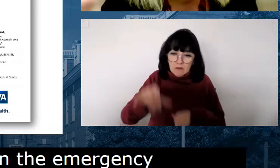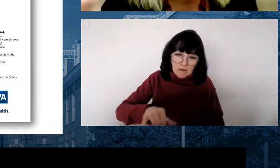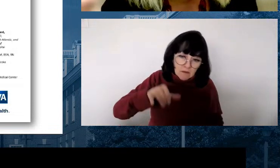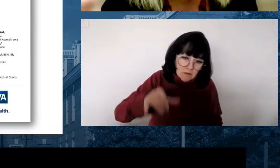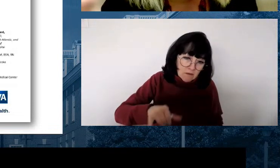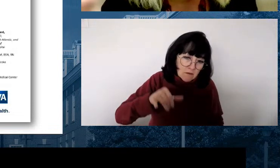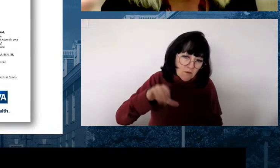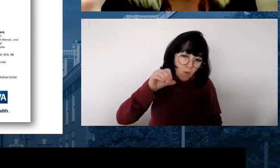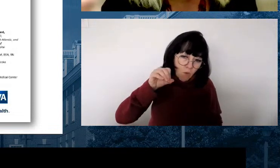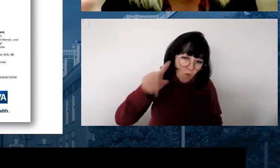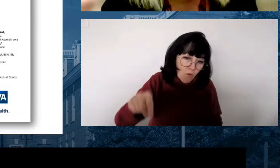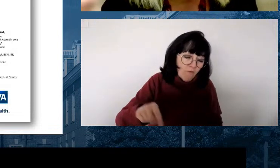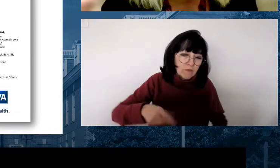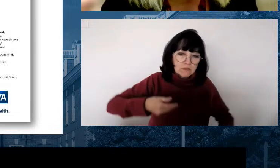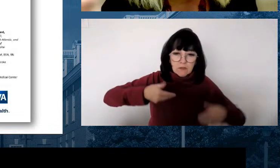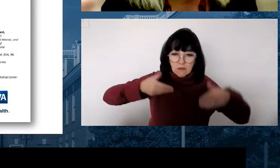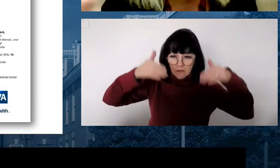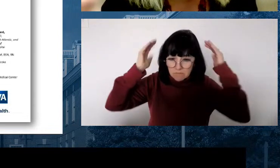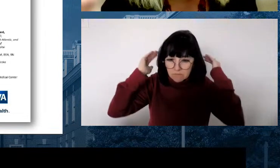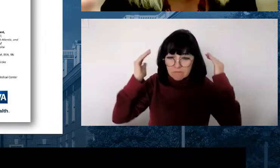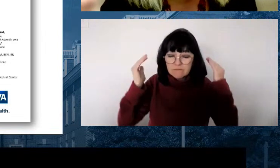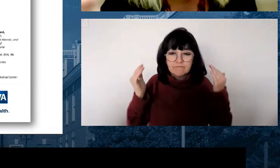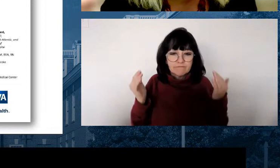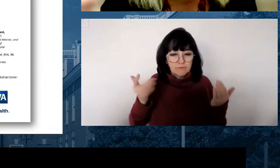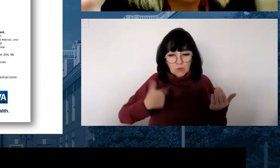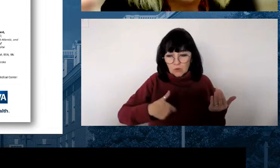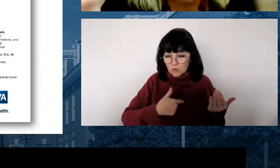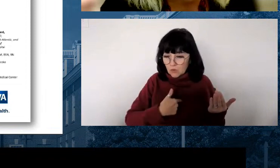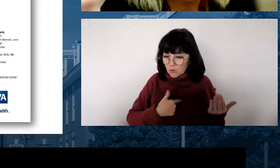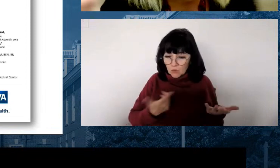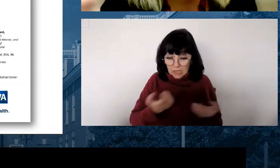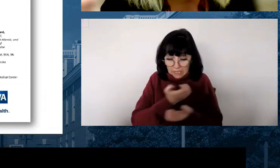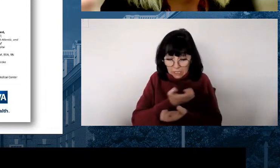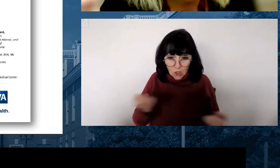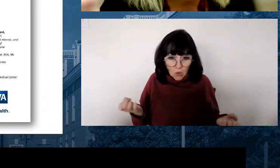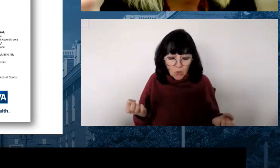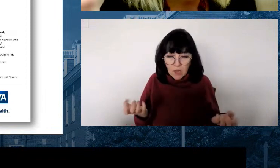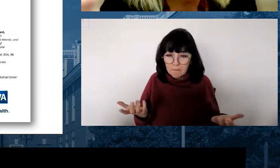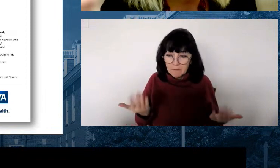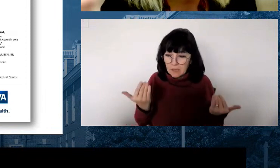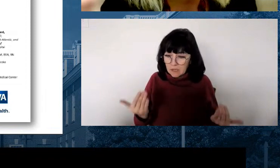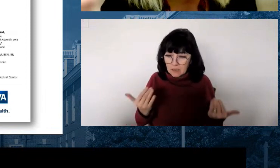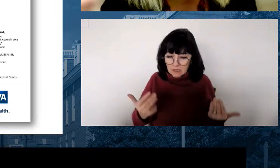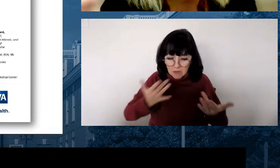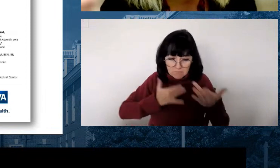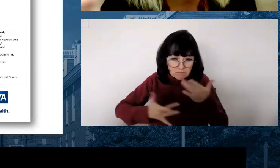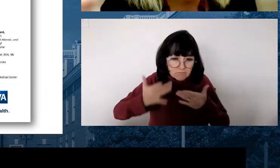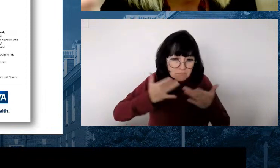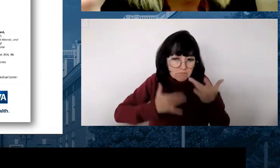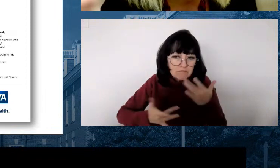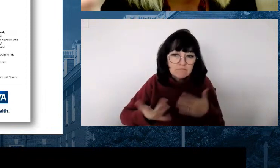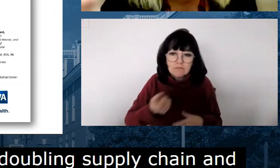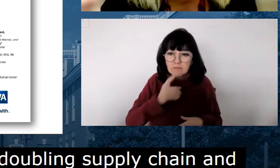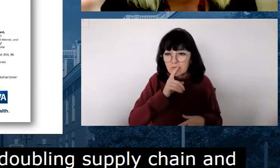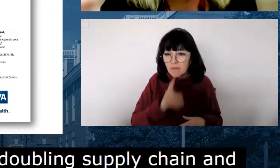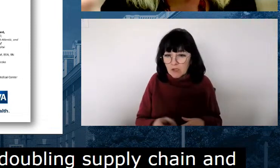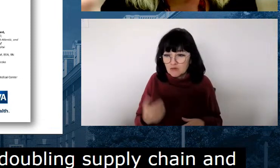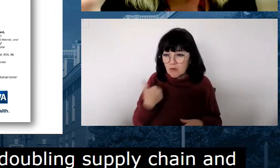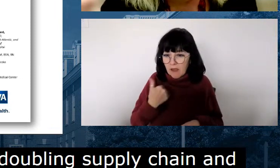and we are juggling supply chain and equipment needs every day in order to ensure that we